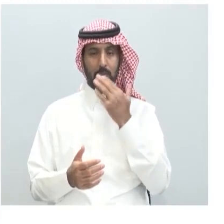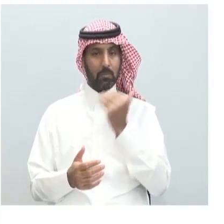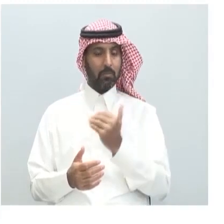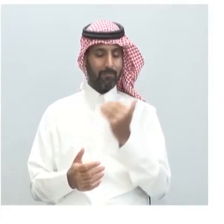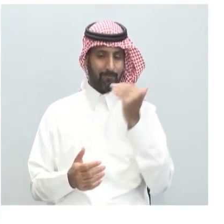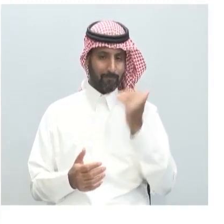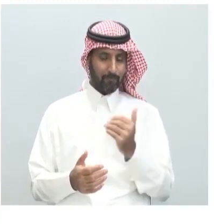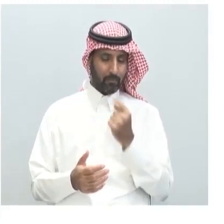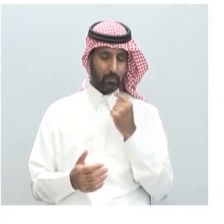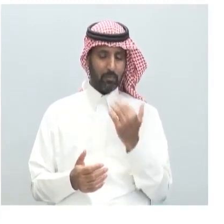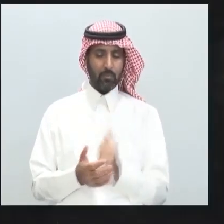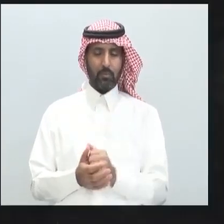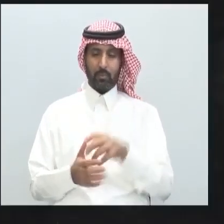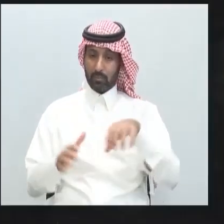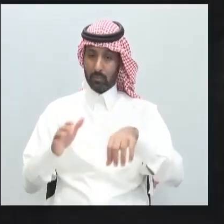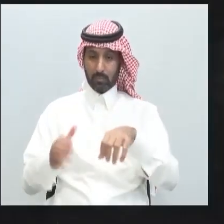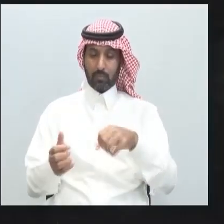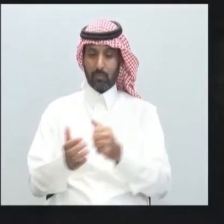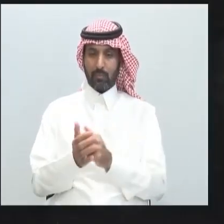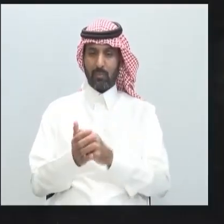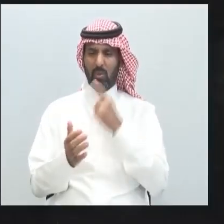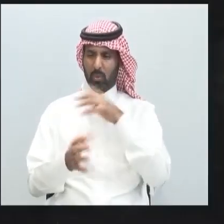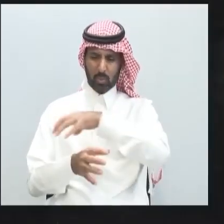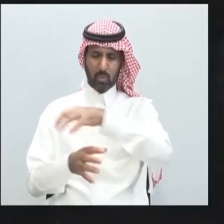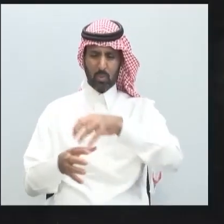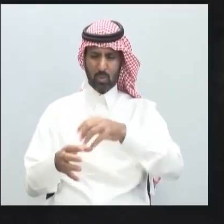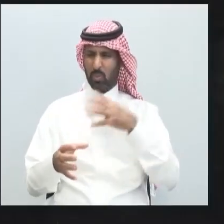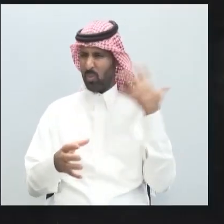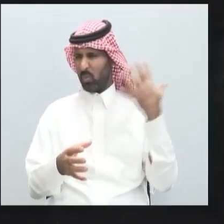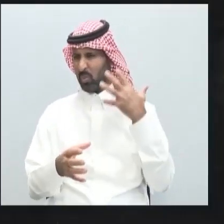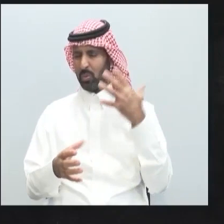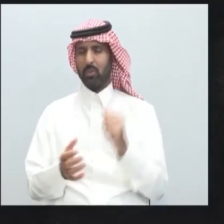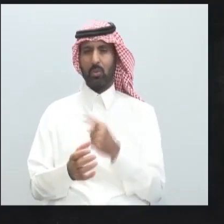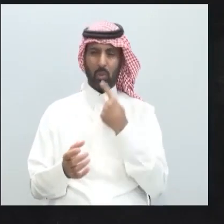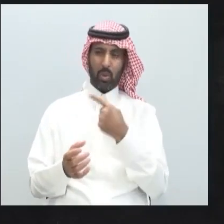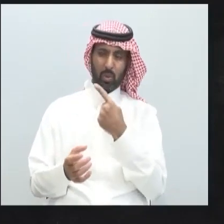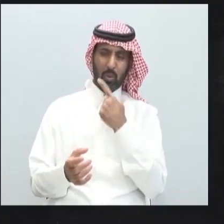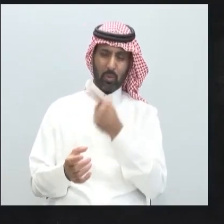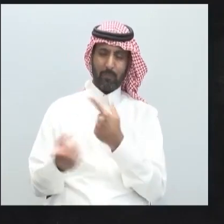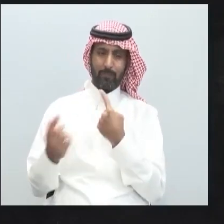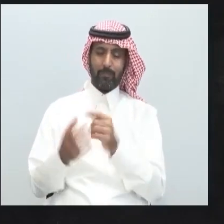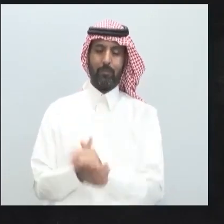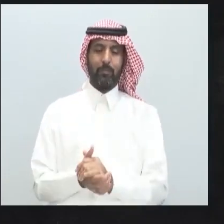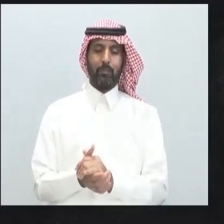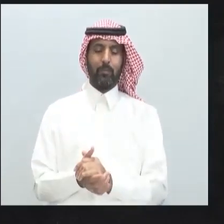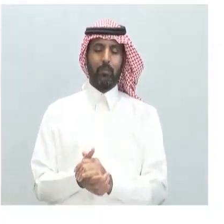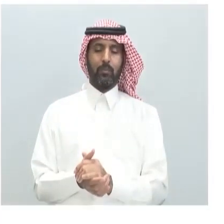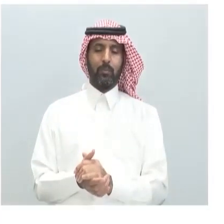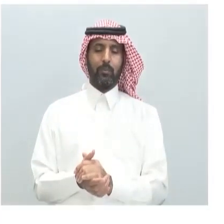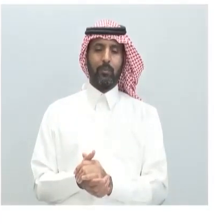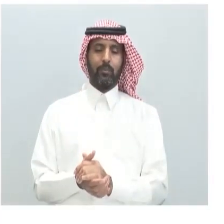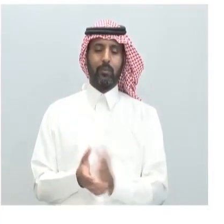softly enough. The neighbors talk too loudly. They are very noisy. They don't talk softly